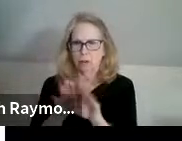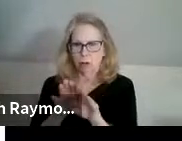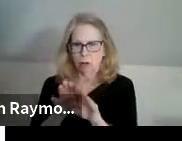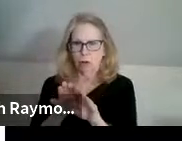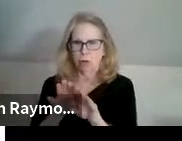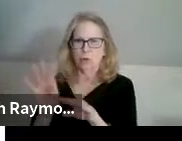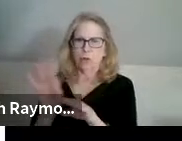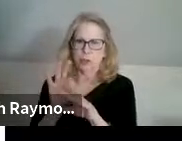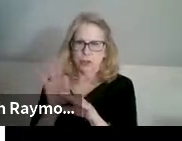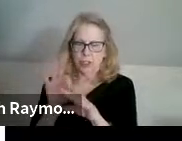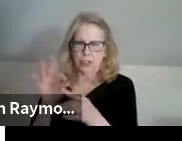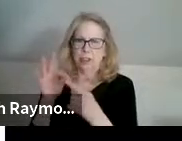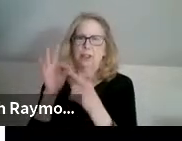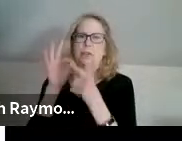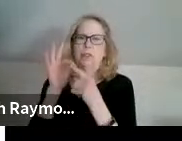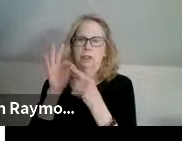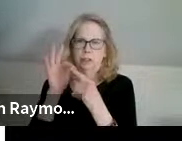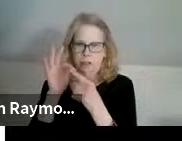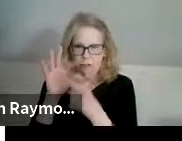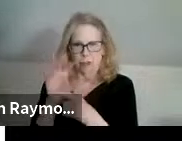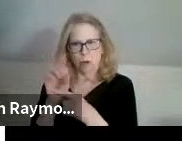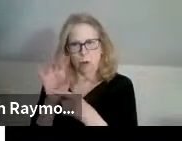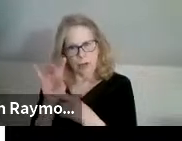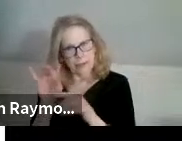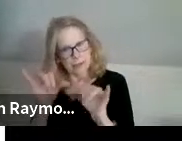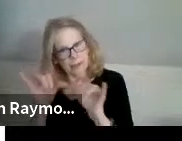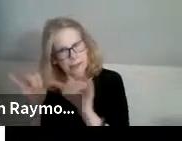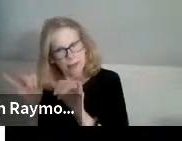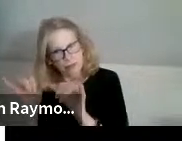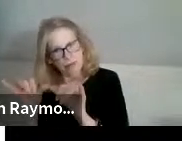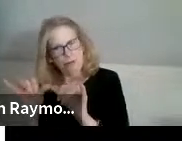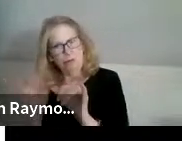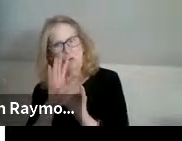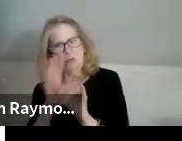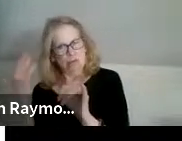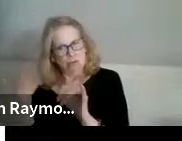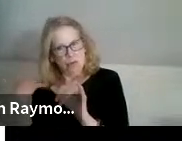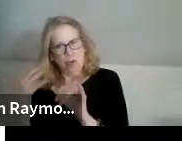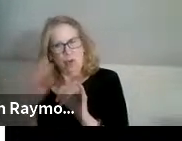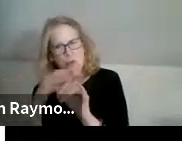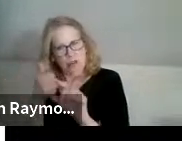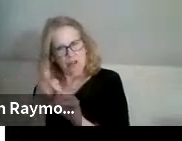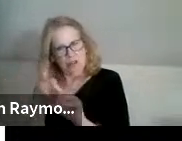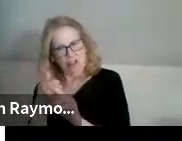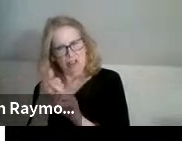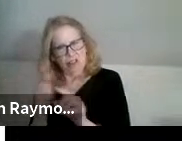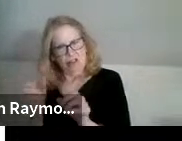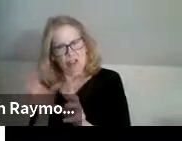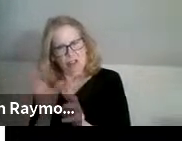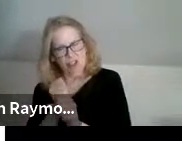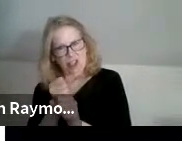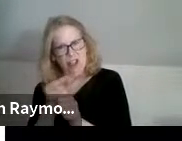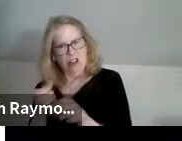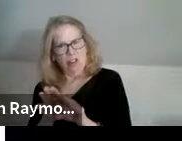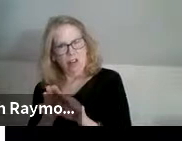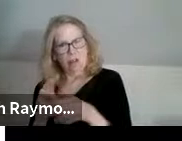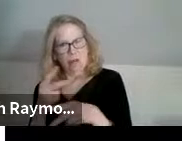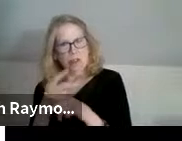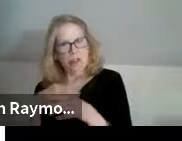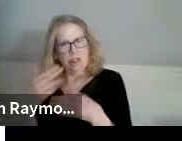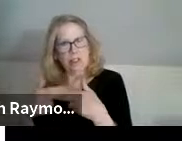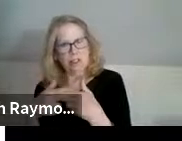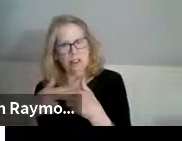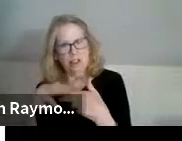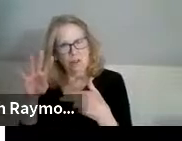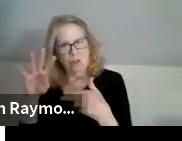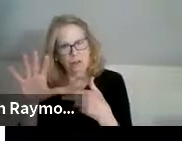in particular. With the original 508 standards, we talked about self-contained closed products. Next slide, 45. And one of the